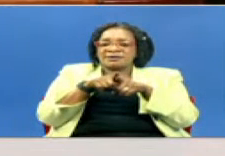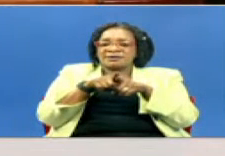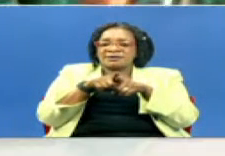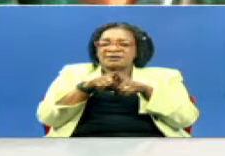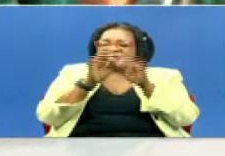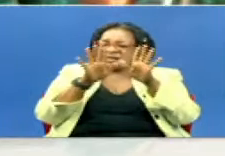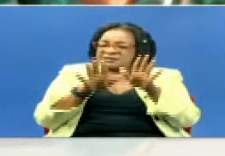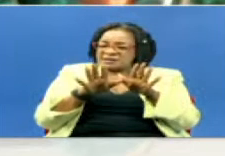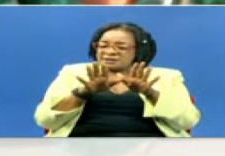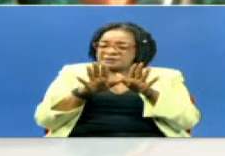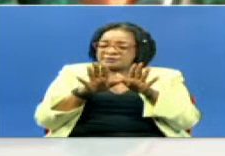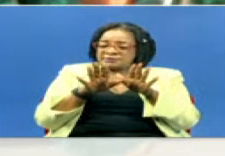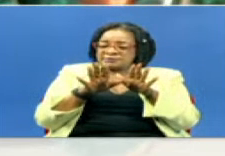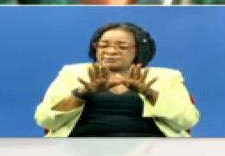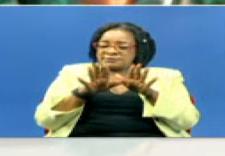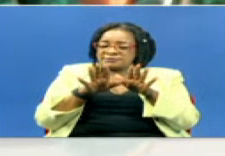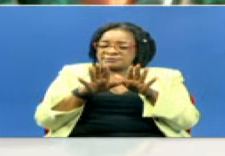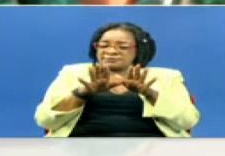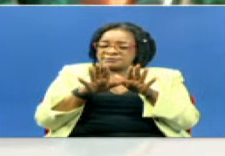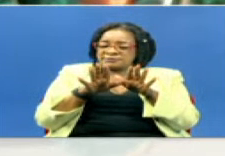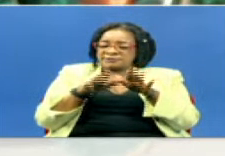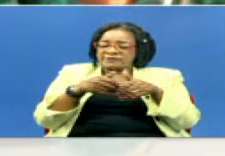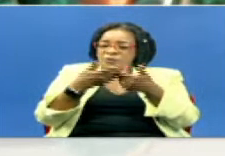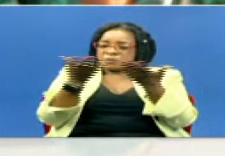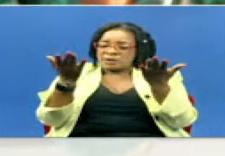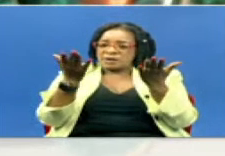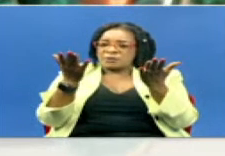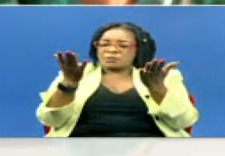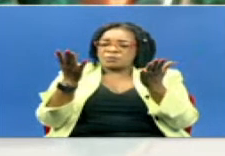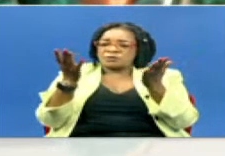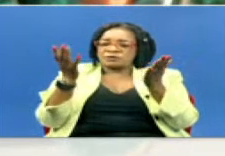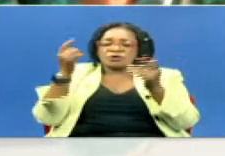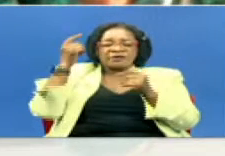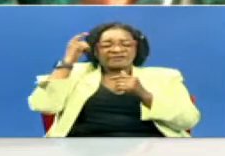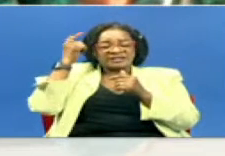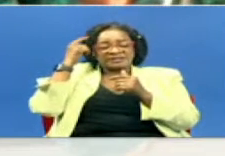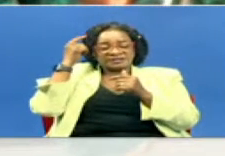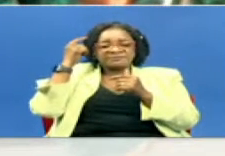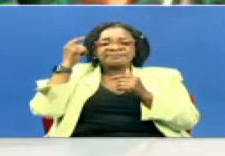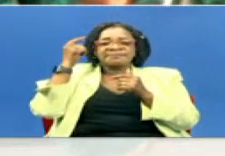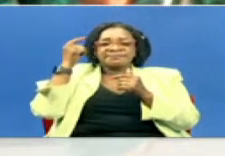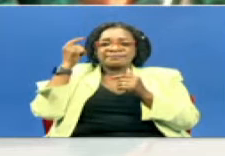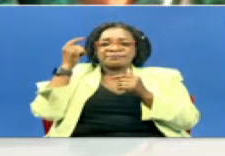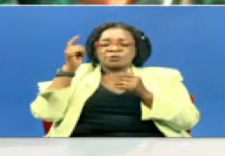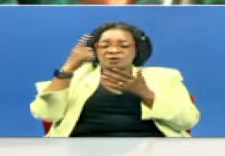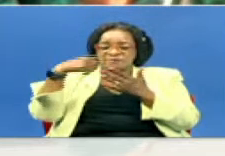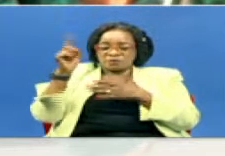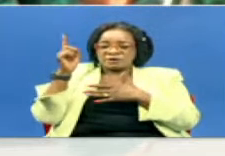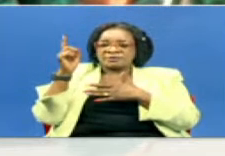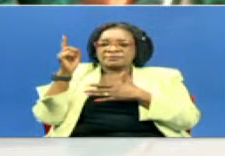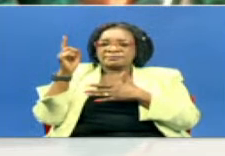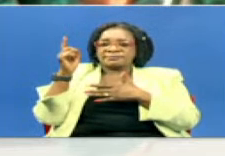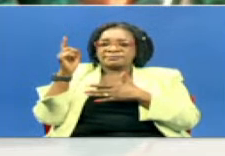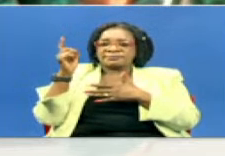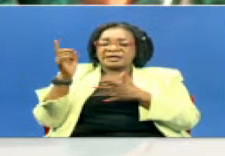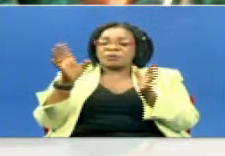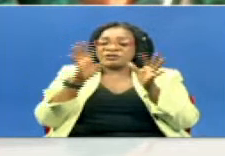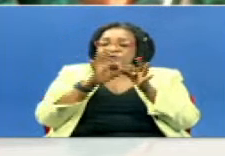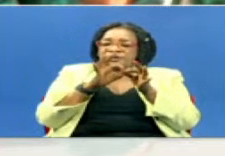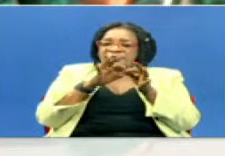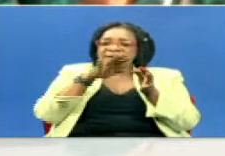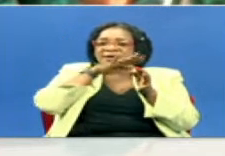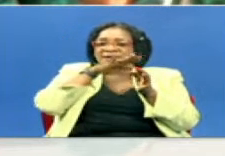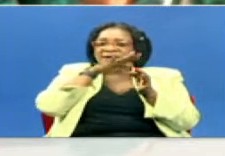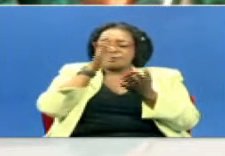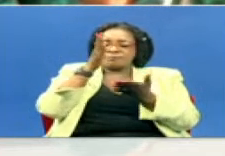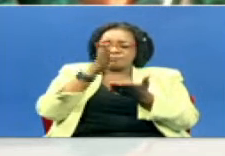necessary? Everybody was convinced that if we joined Raila, and they were right, we would have won. And our joining Raila, I think,